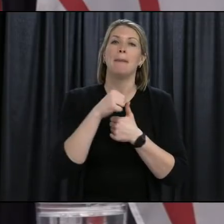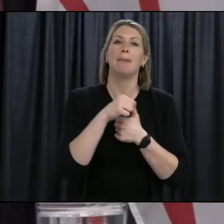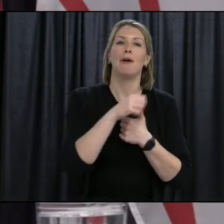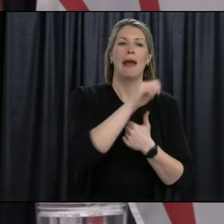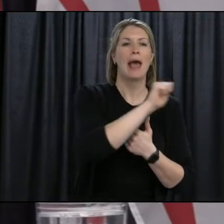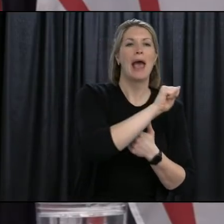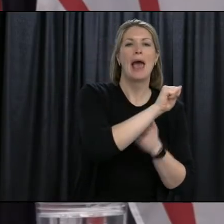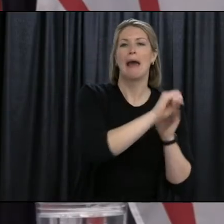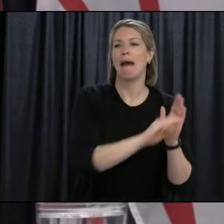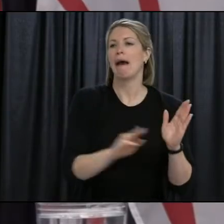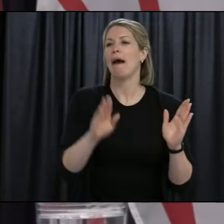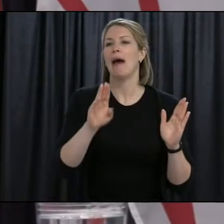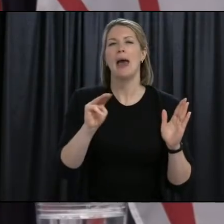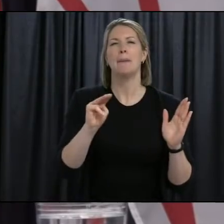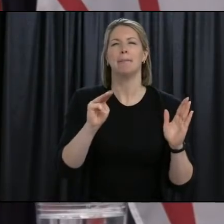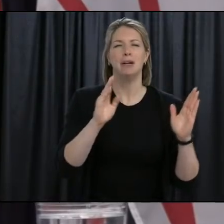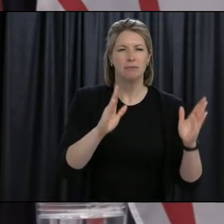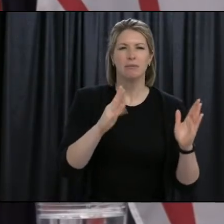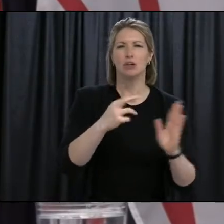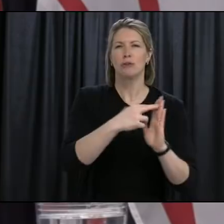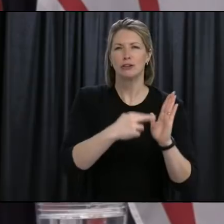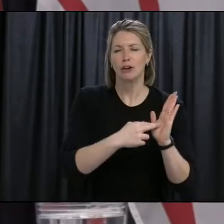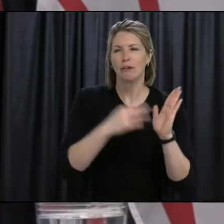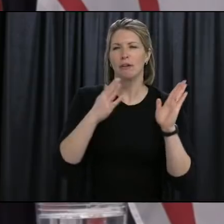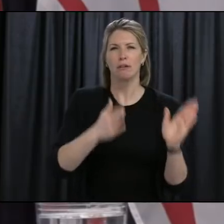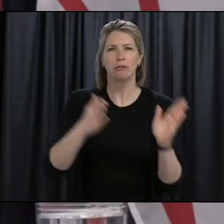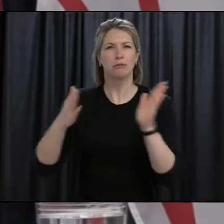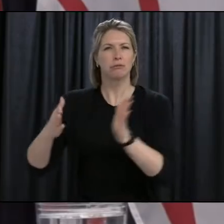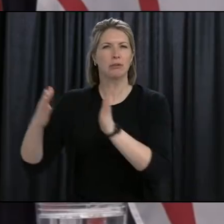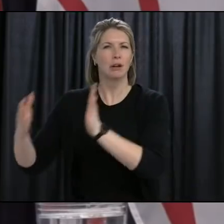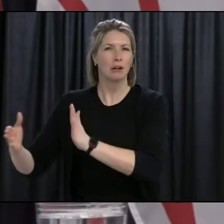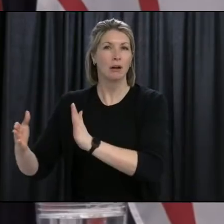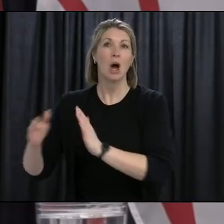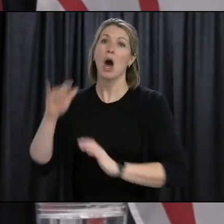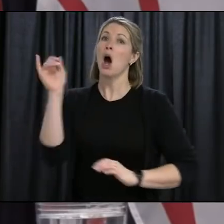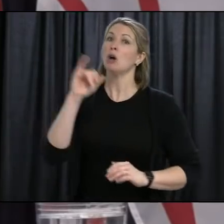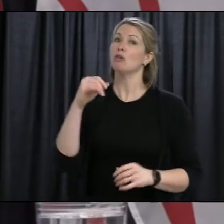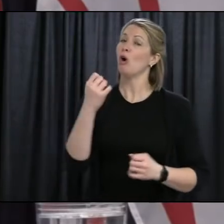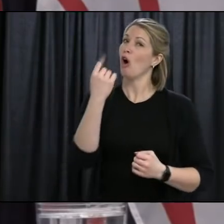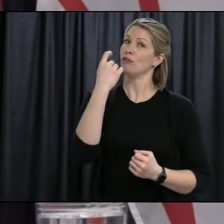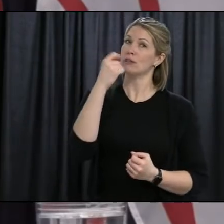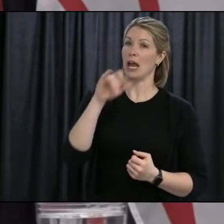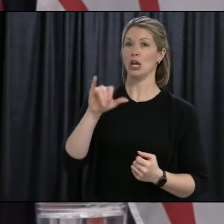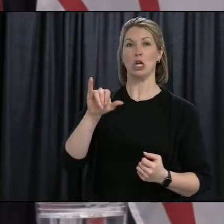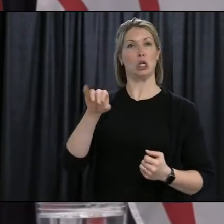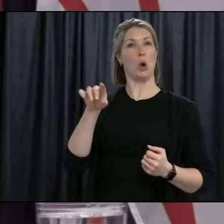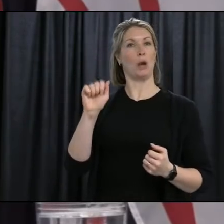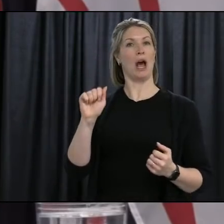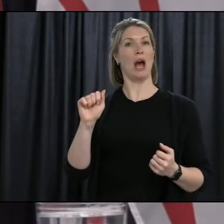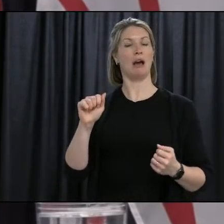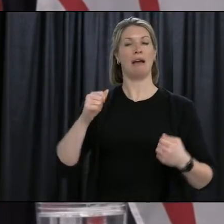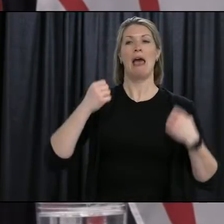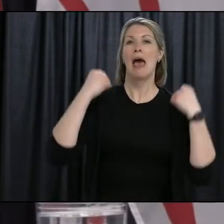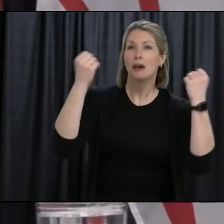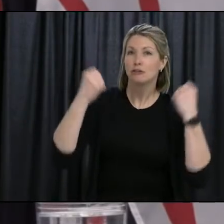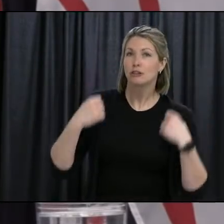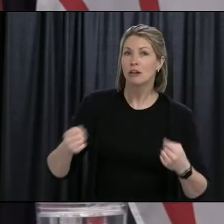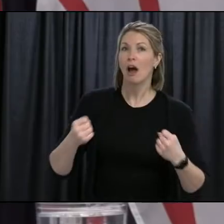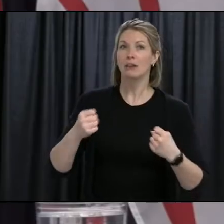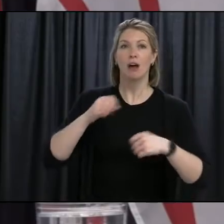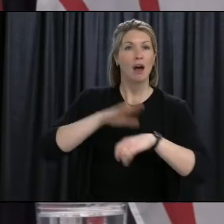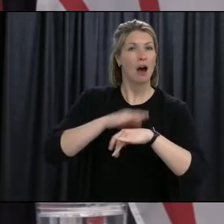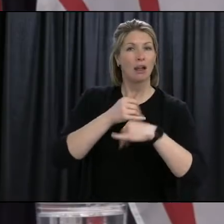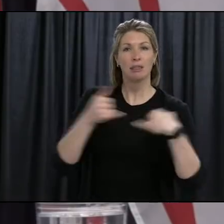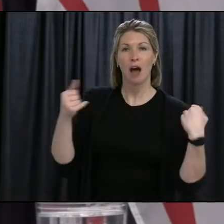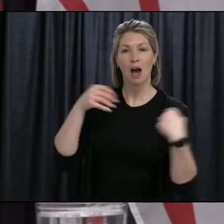businesses. Virtual classes are being offered in many fitness, dance, music, and yoga leaders. It's a great way to stay healthy, to keep